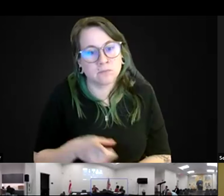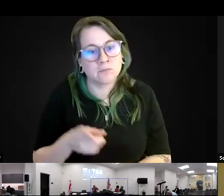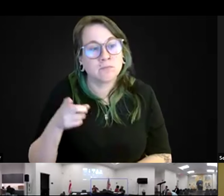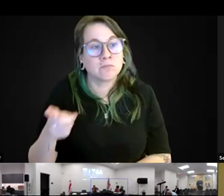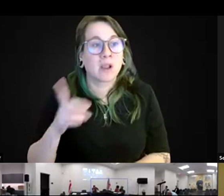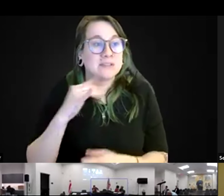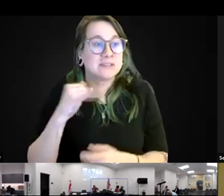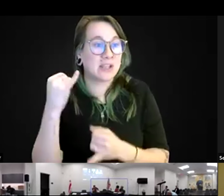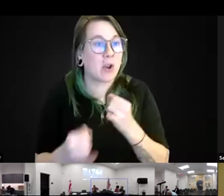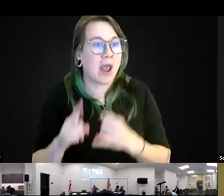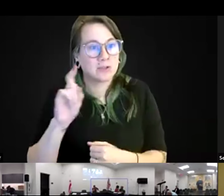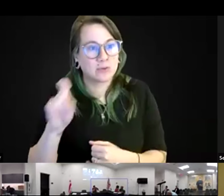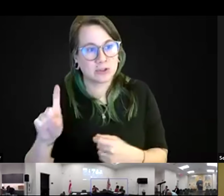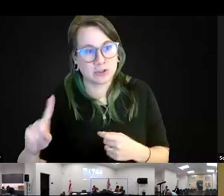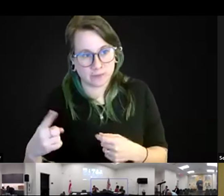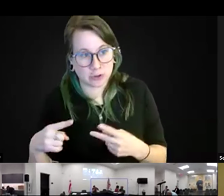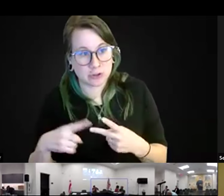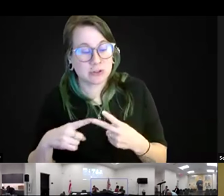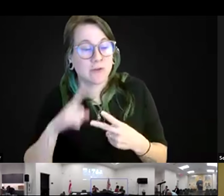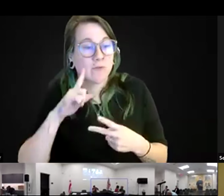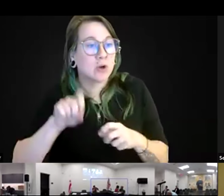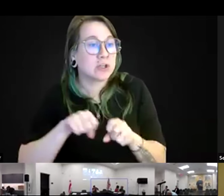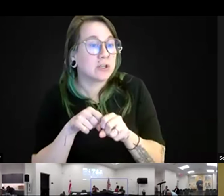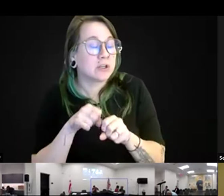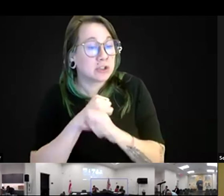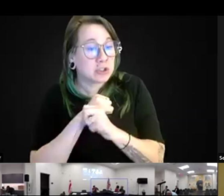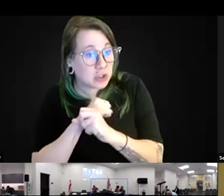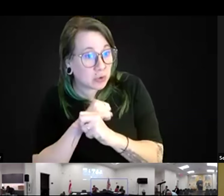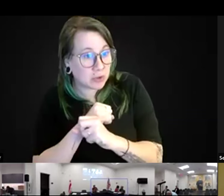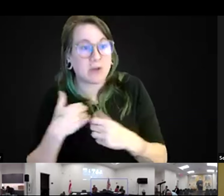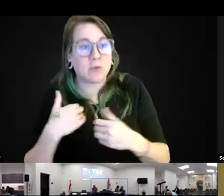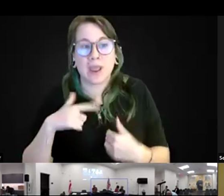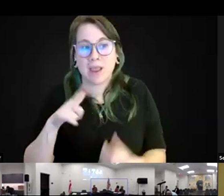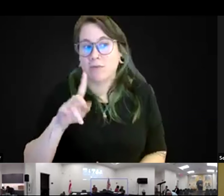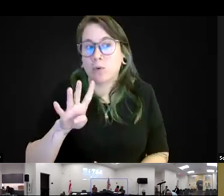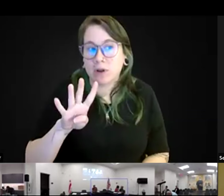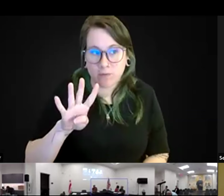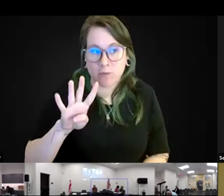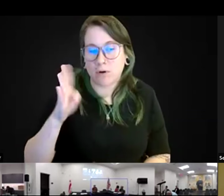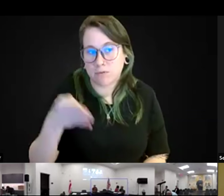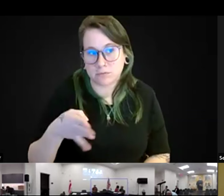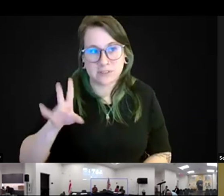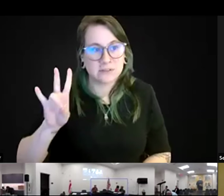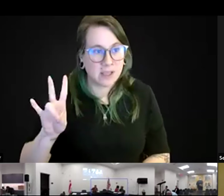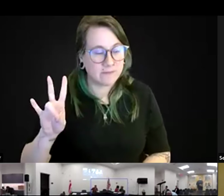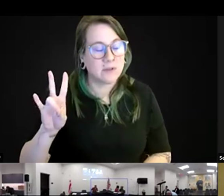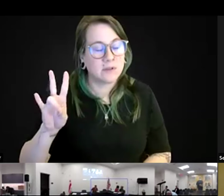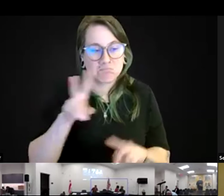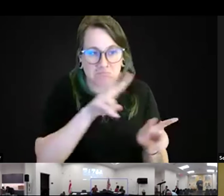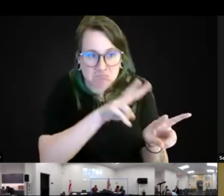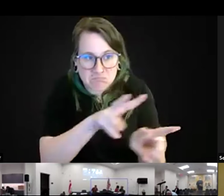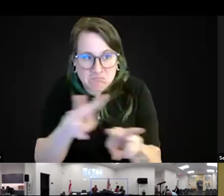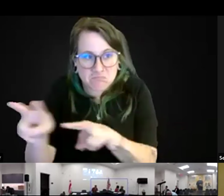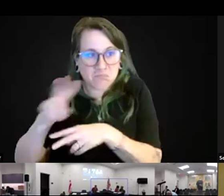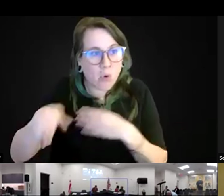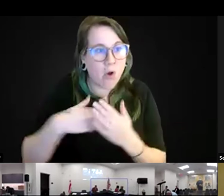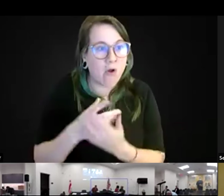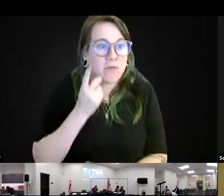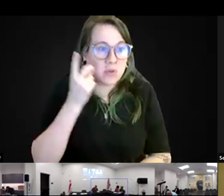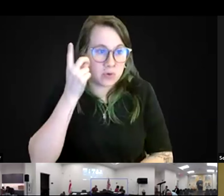question first. In terms of security, we have 24-hour security monitoring all of the dorms.